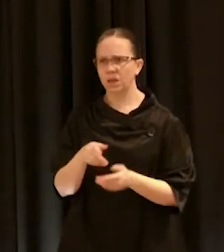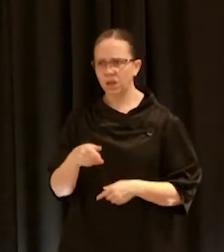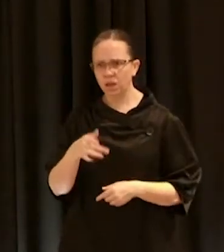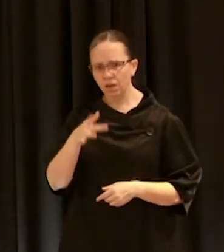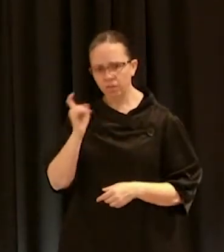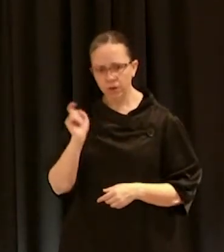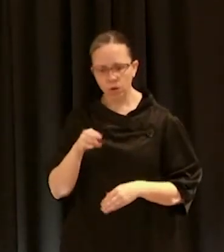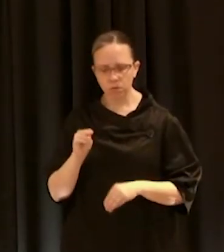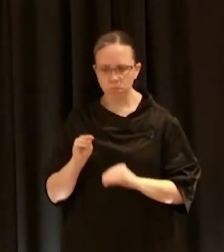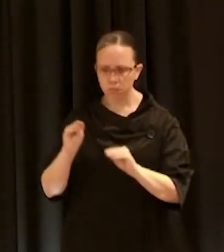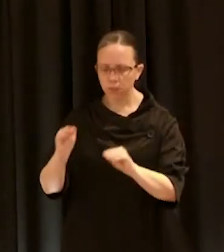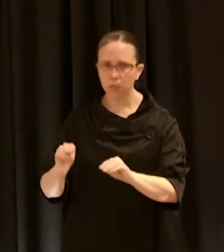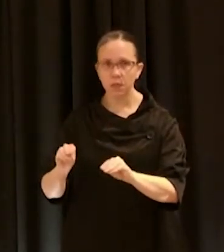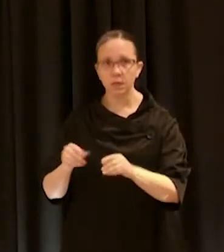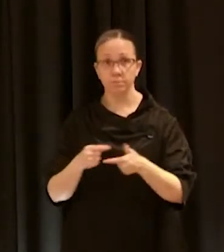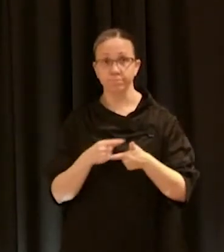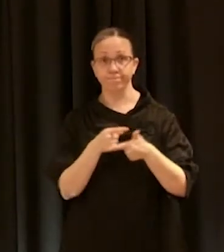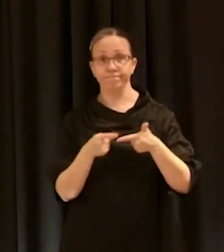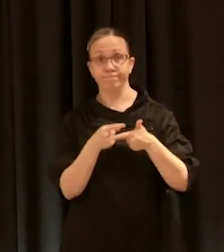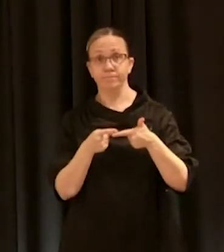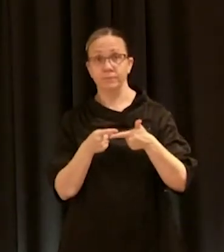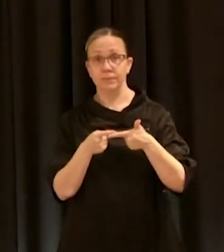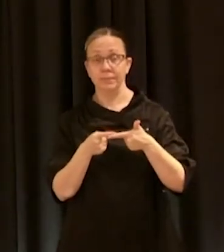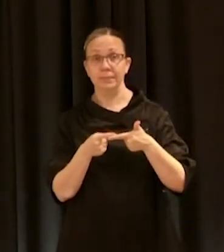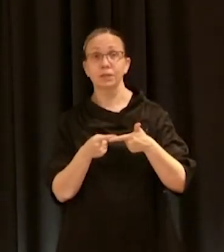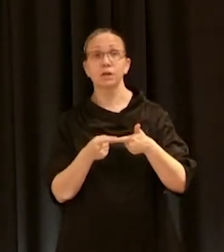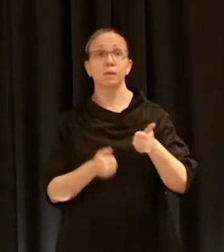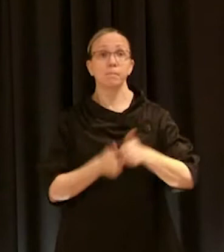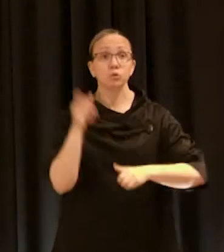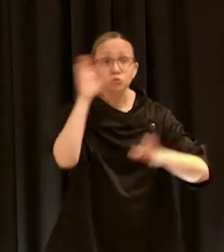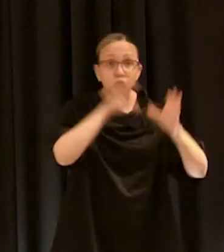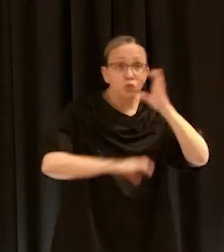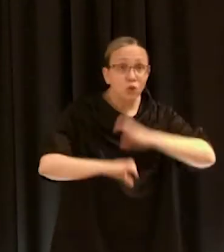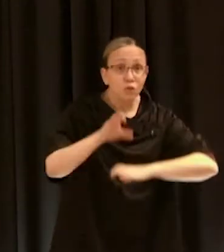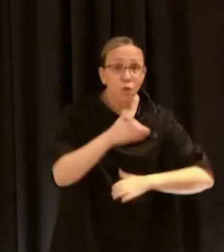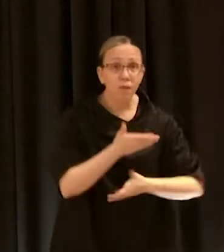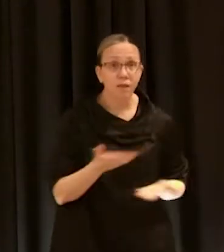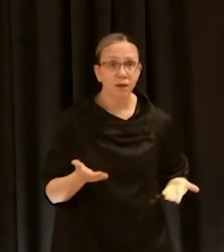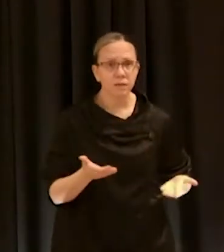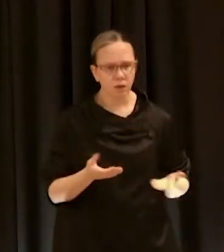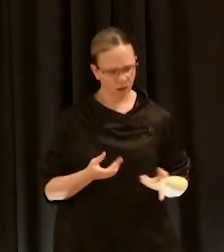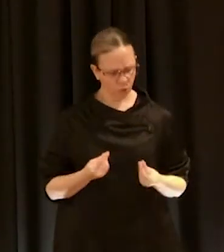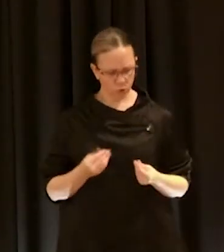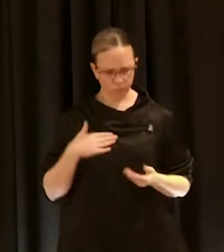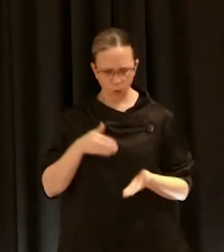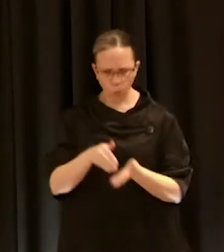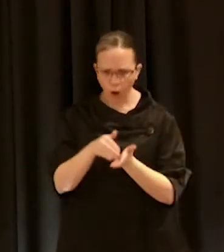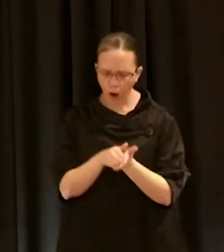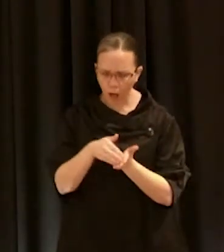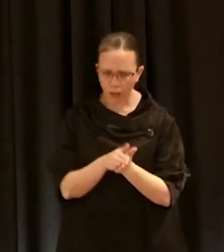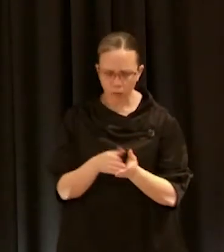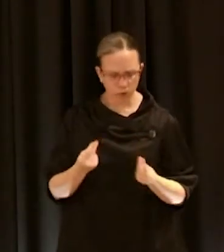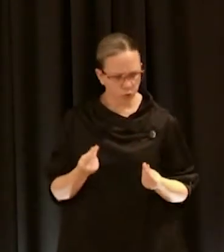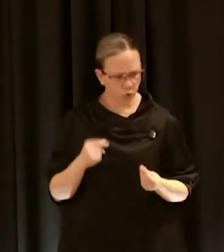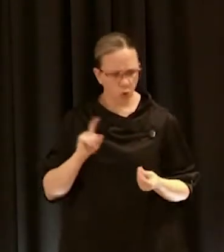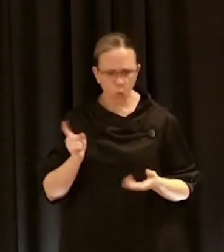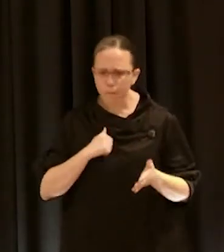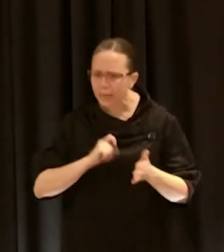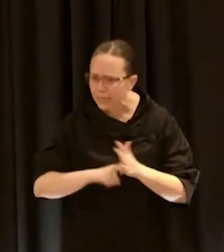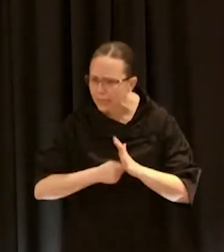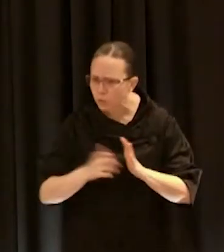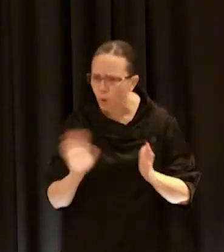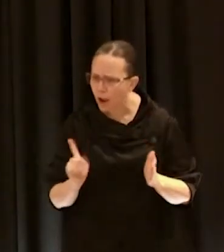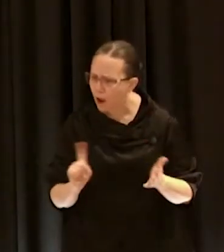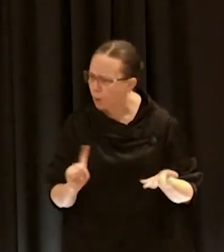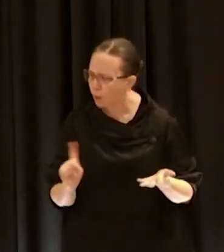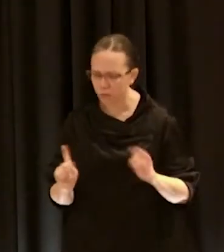put my wallet. These are probably two of the most looked for items. What did I do with my wallet? What did I do with my wallet? Where's my keys? Where's my keys?